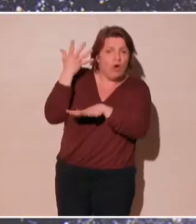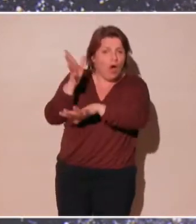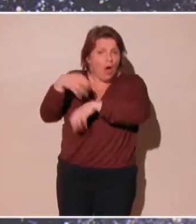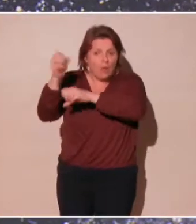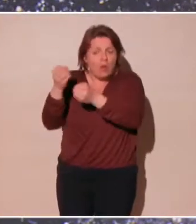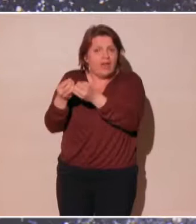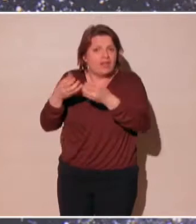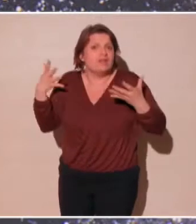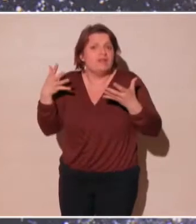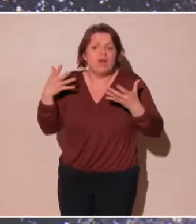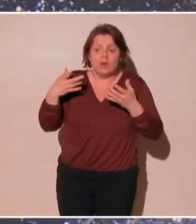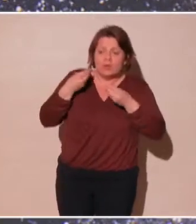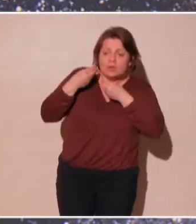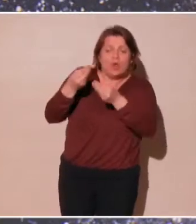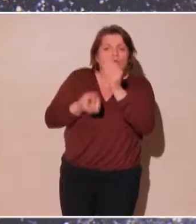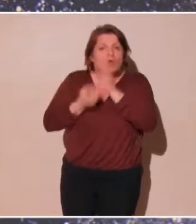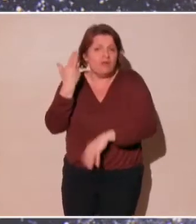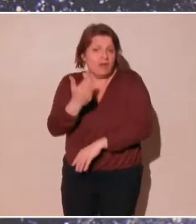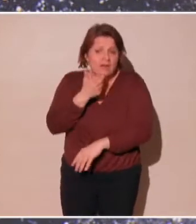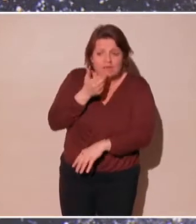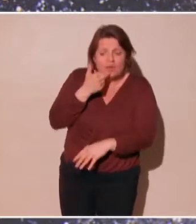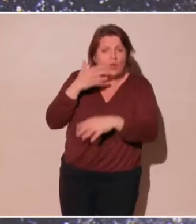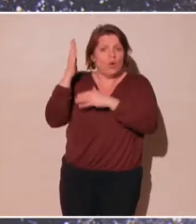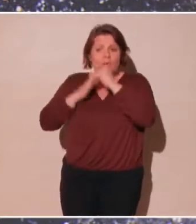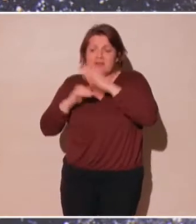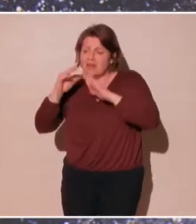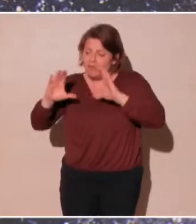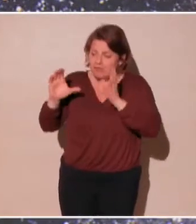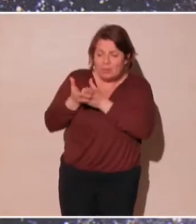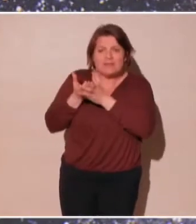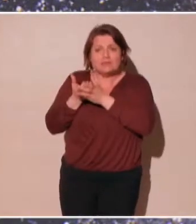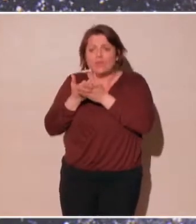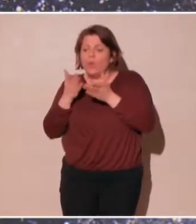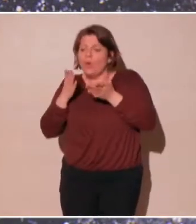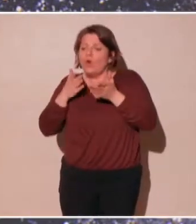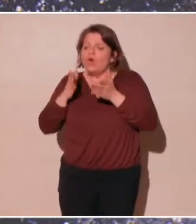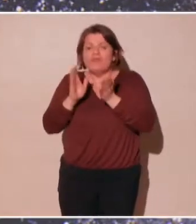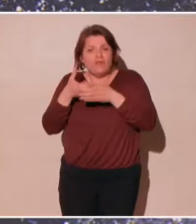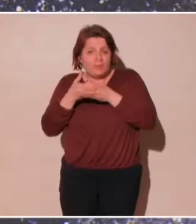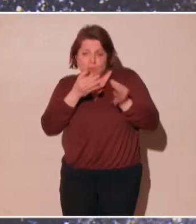of new jobs because of new skills required in these regions, if we show that AI will help us